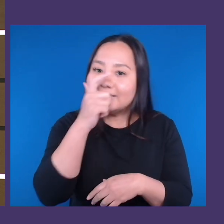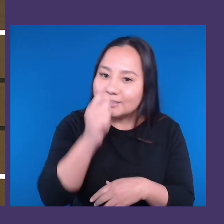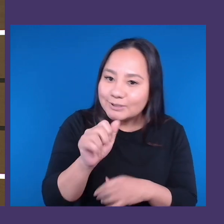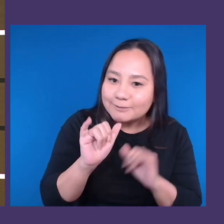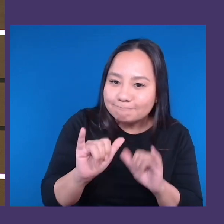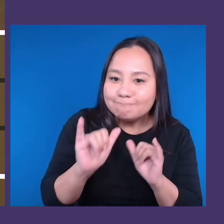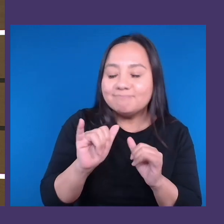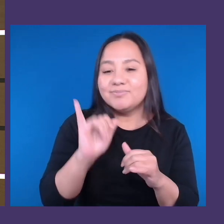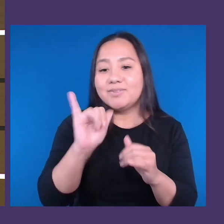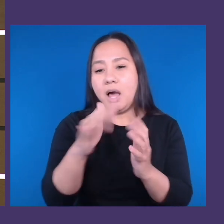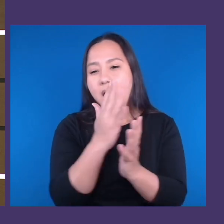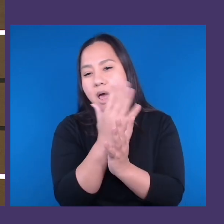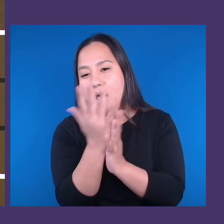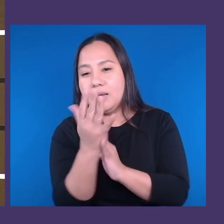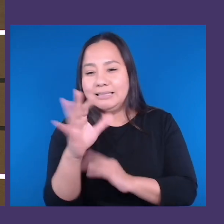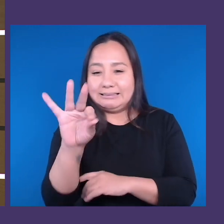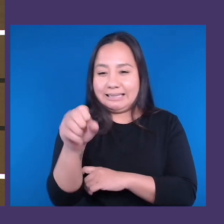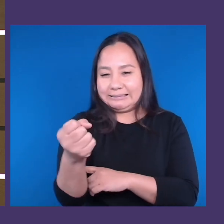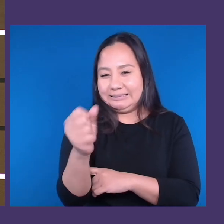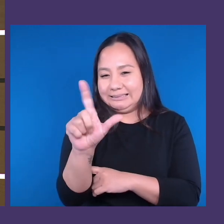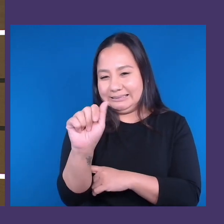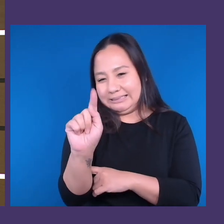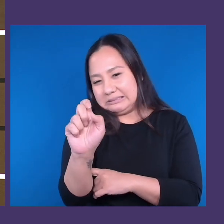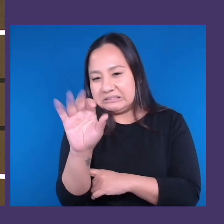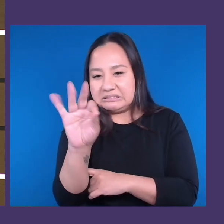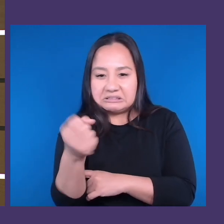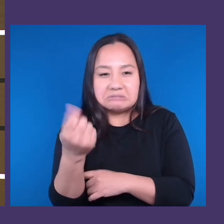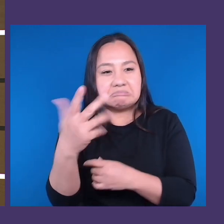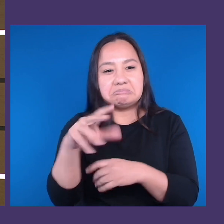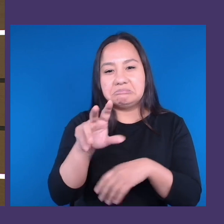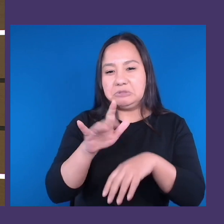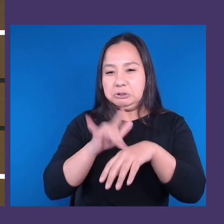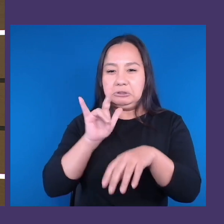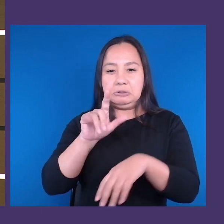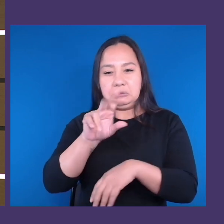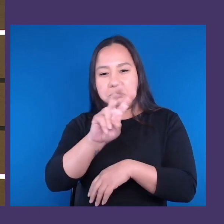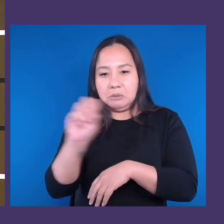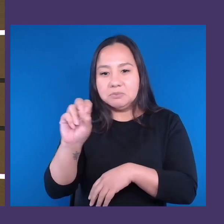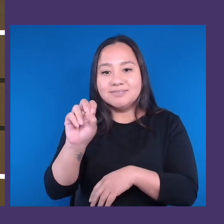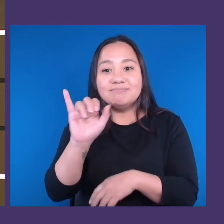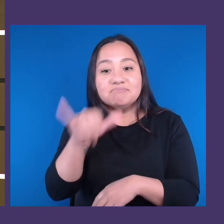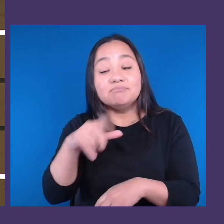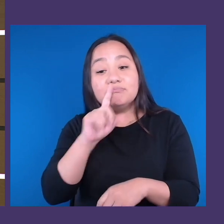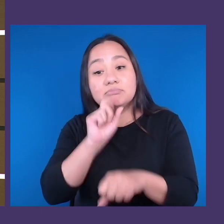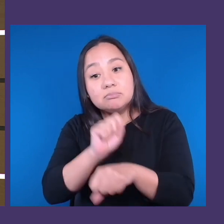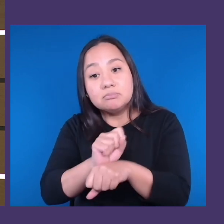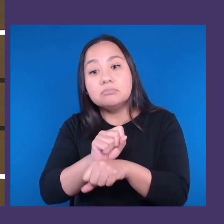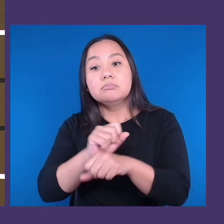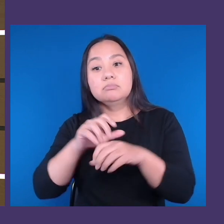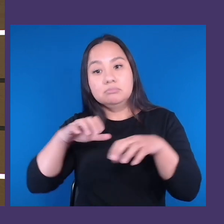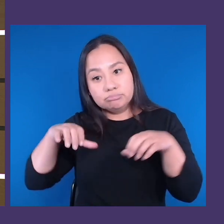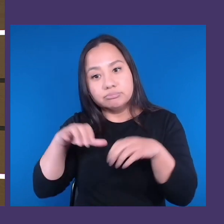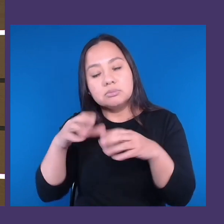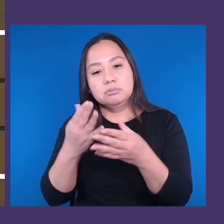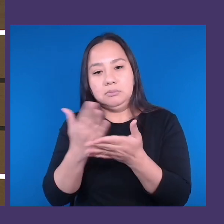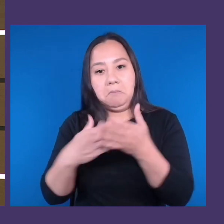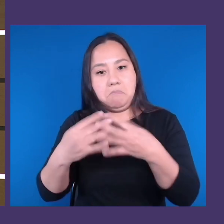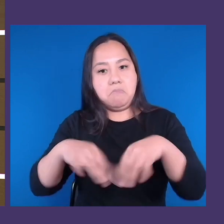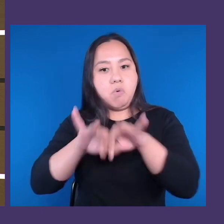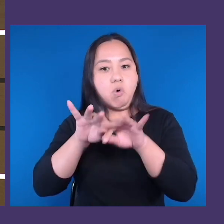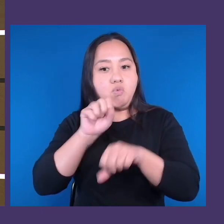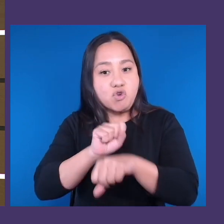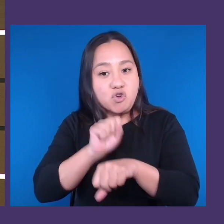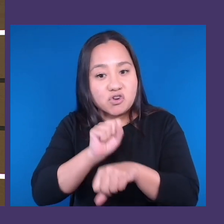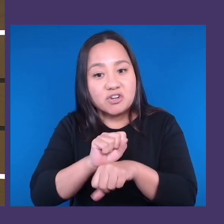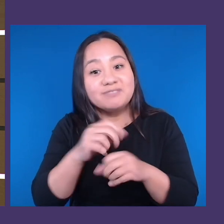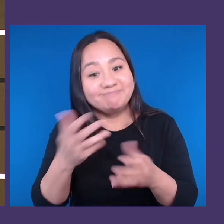1990s, and I would say into the early 2000s, we actually did some really important work. Mm-hmm. And a lot of us here